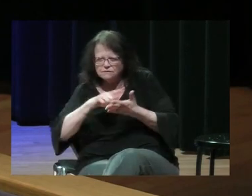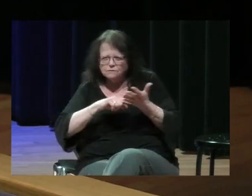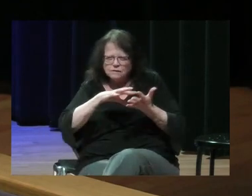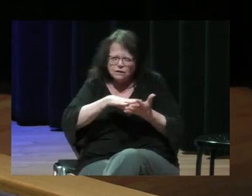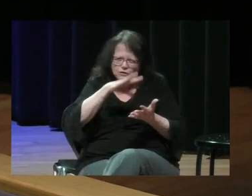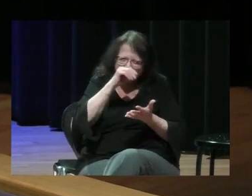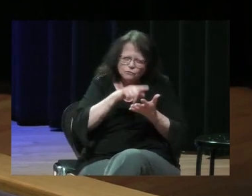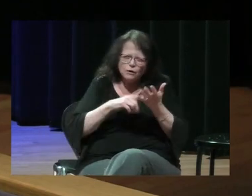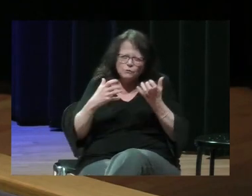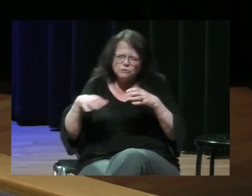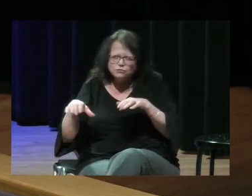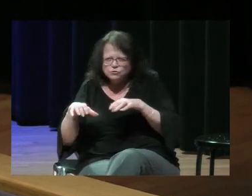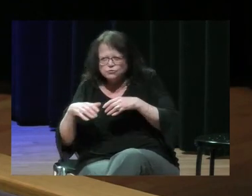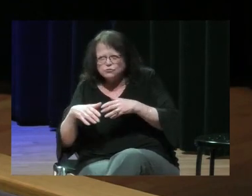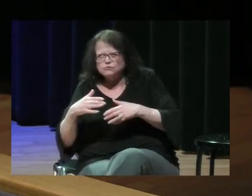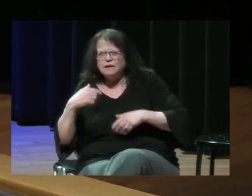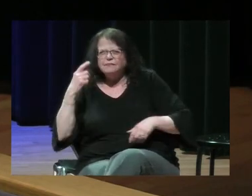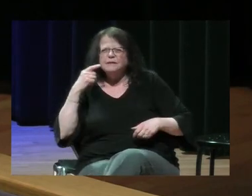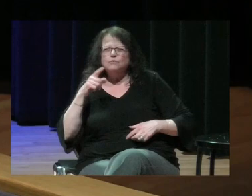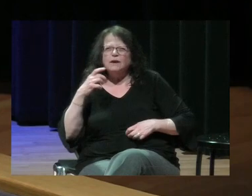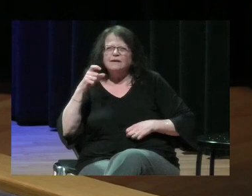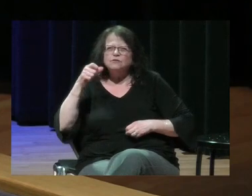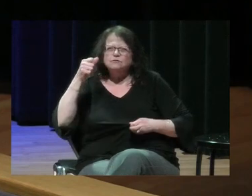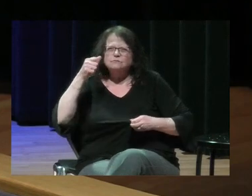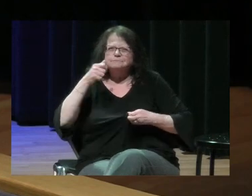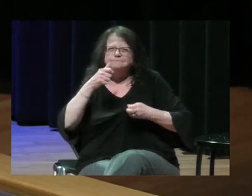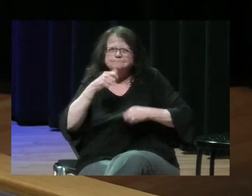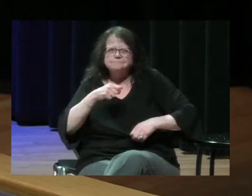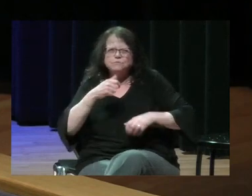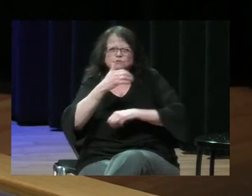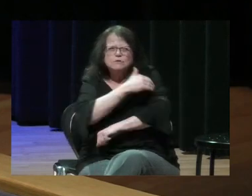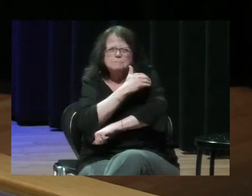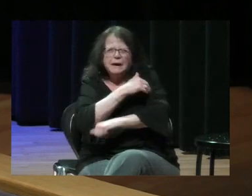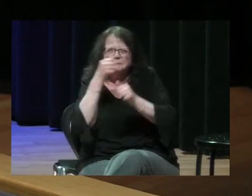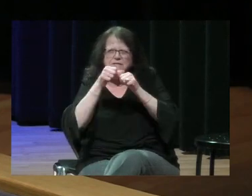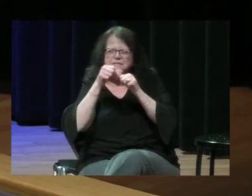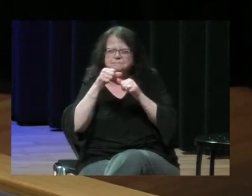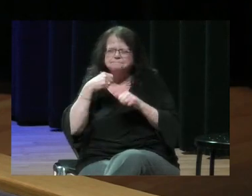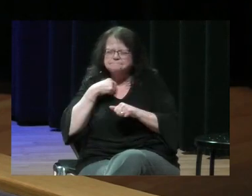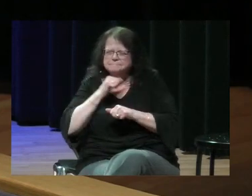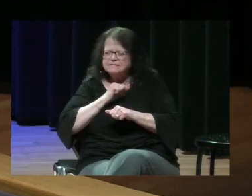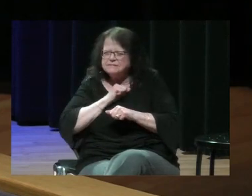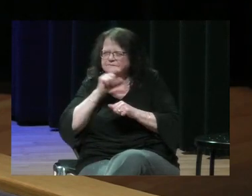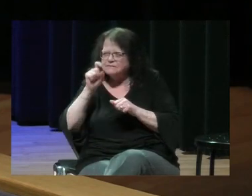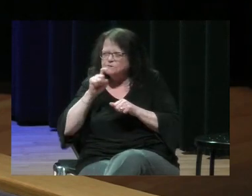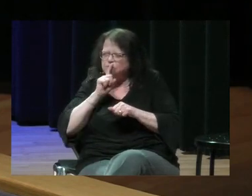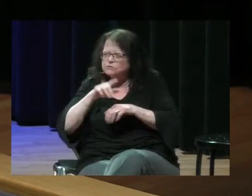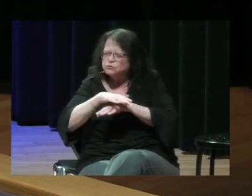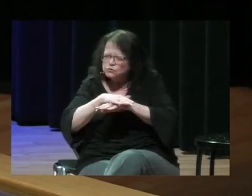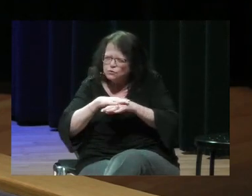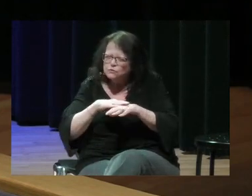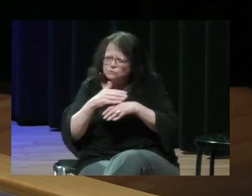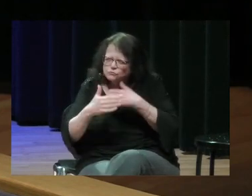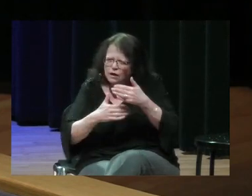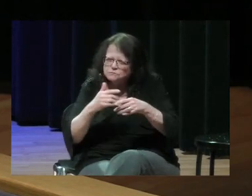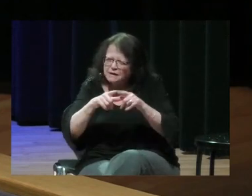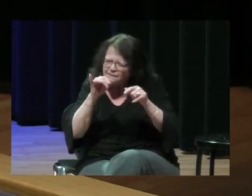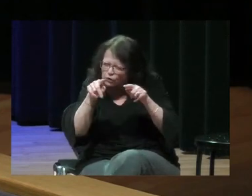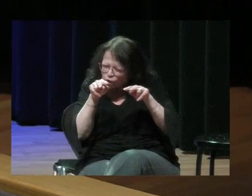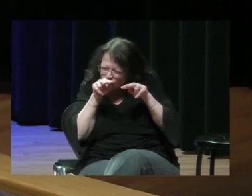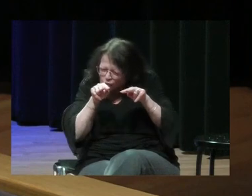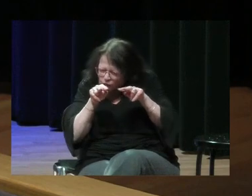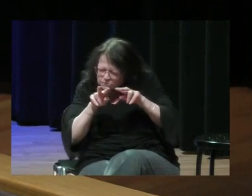it's, what I have to remind myself is that it's just a really slow process. But I think if you look closely, you can see the change